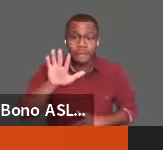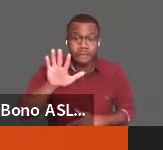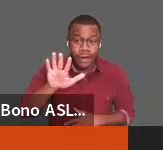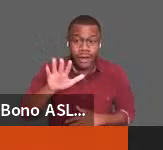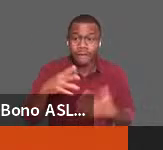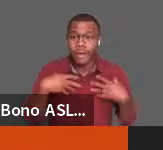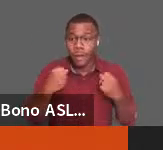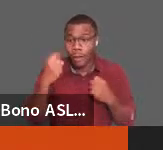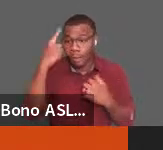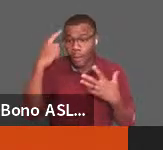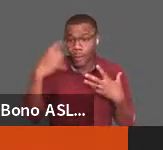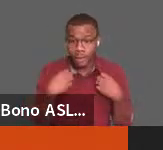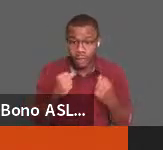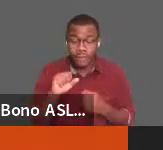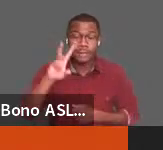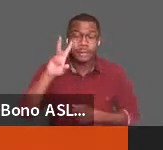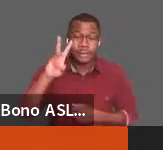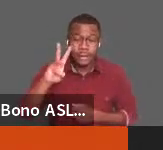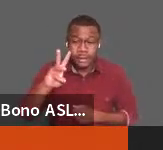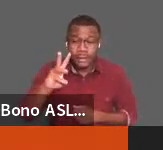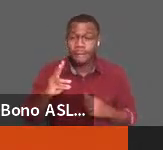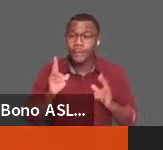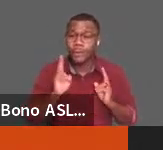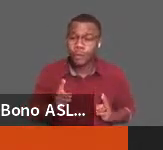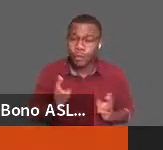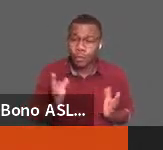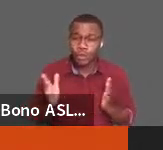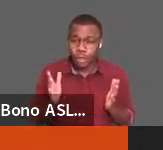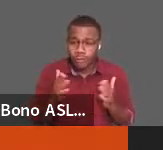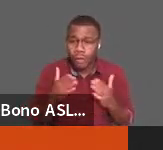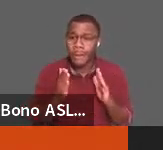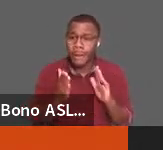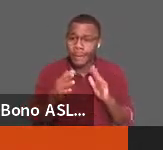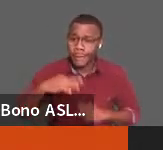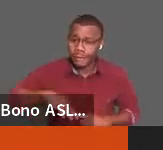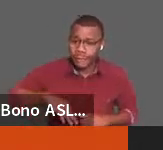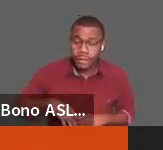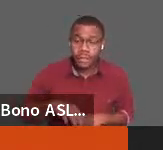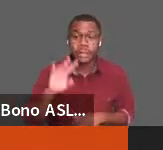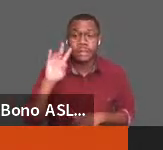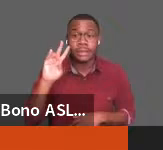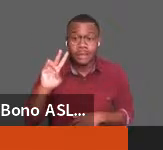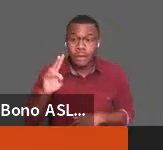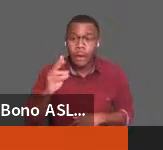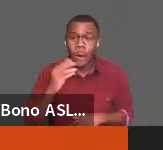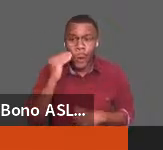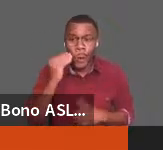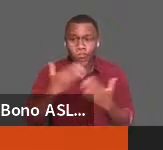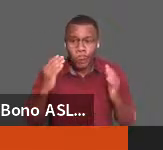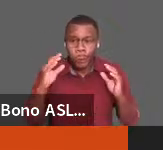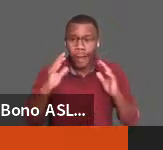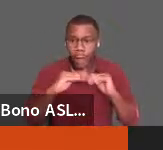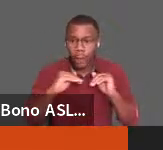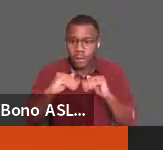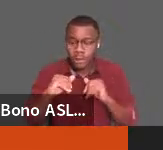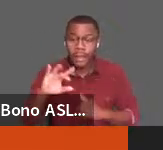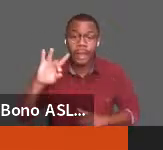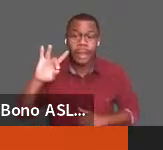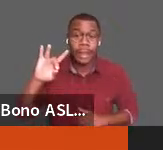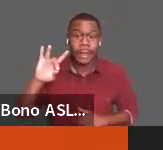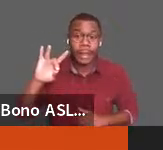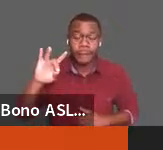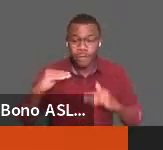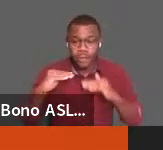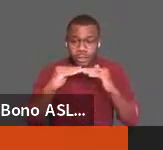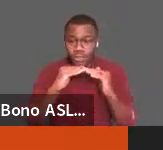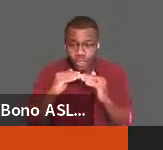mental health; 6, human services and public benefits; 7, homelessness and housing; 8, justice